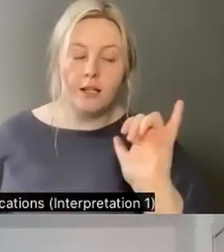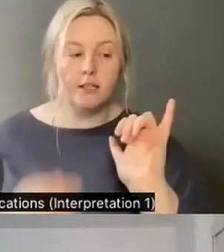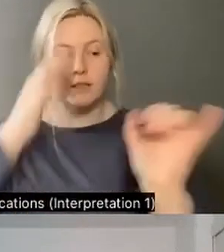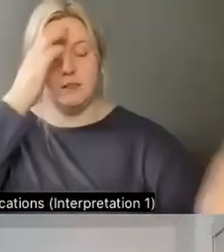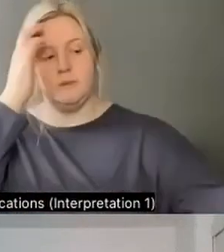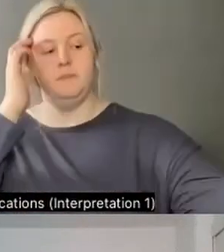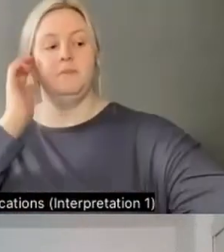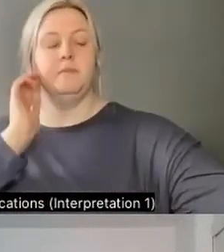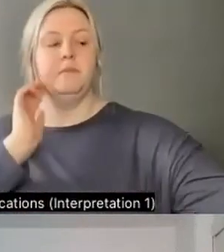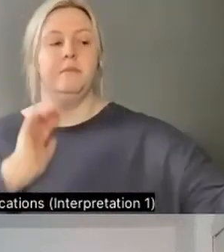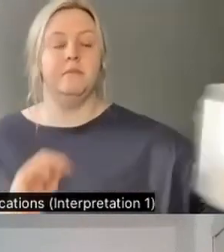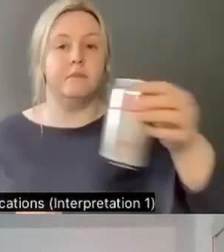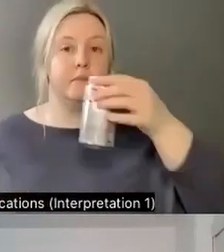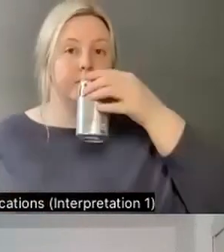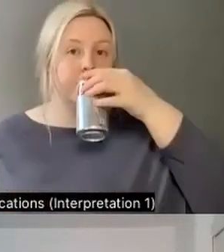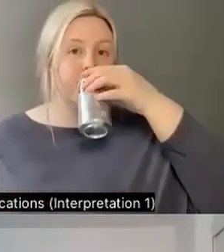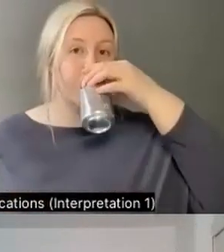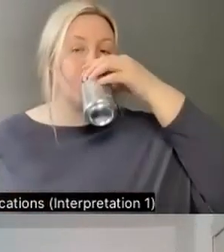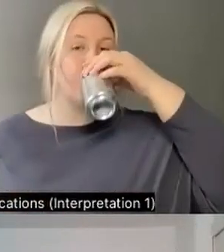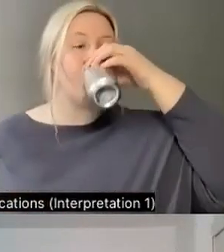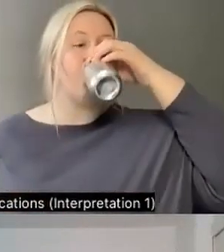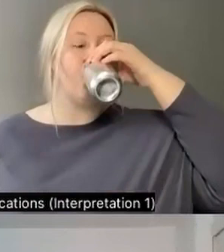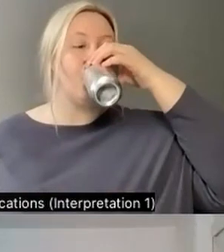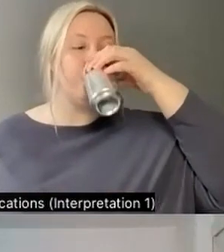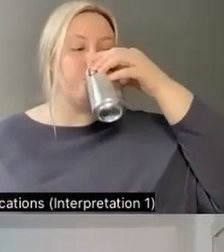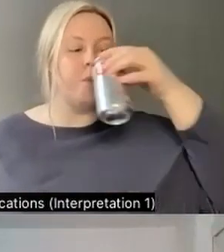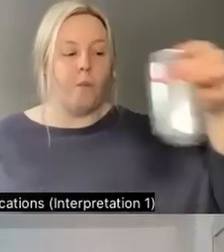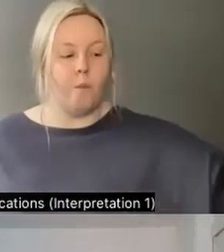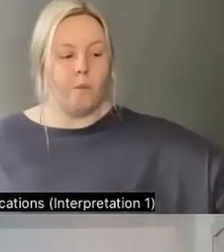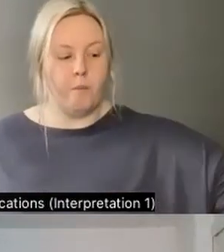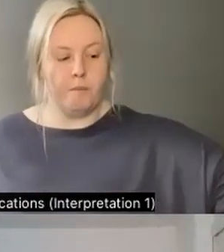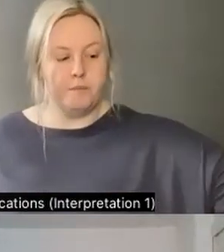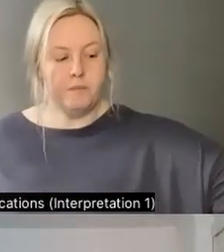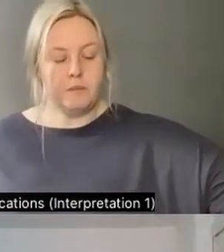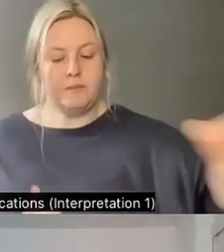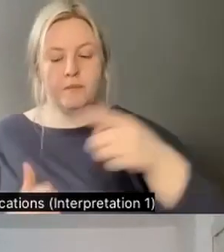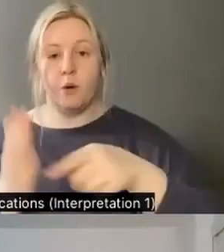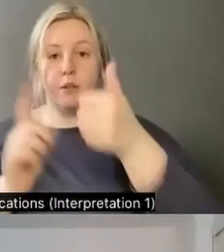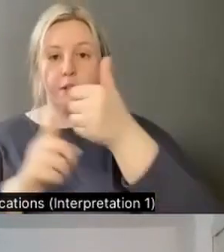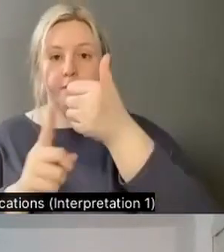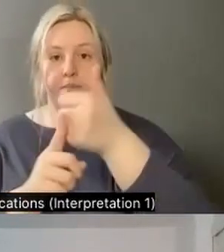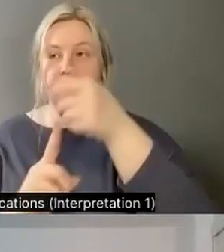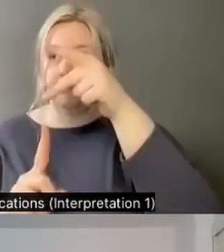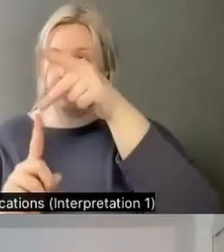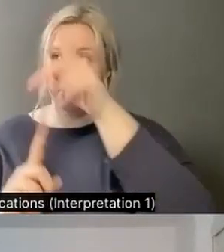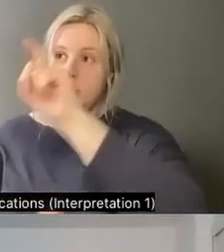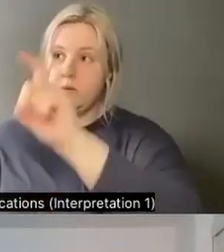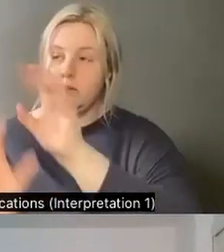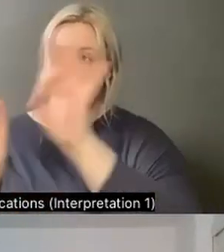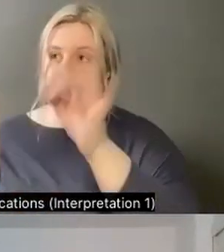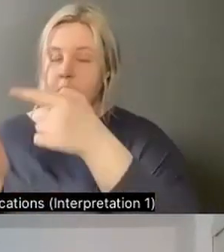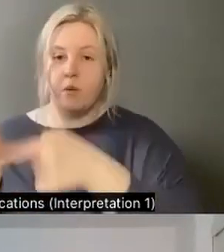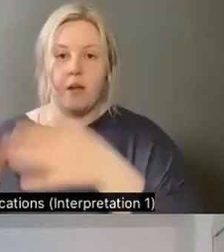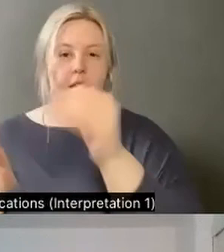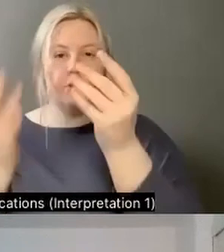your spray paint slogan, and thoughts you have on this very rich discussion on medical ableism